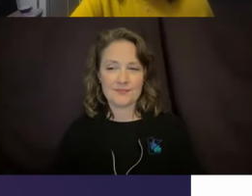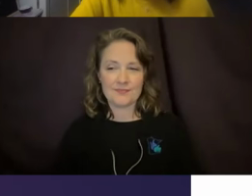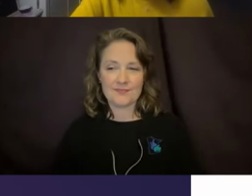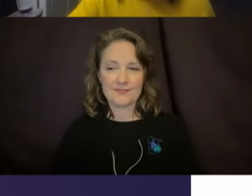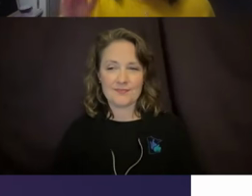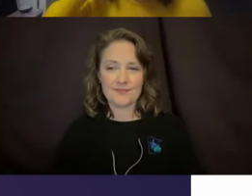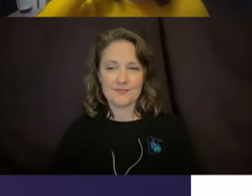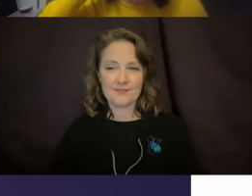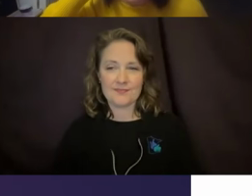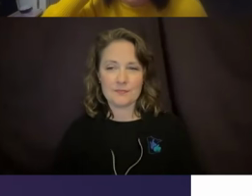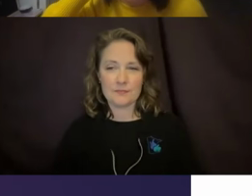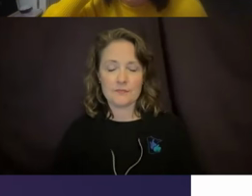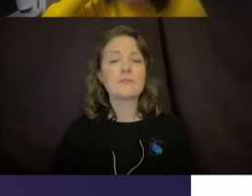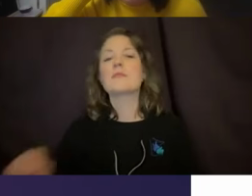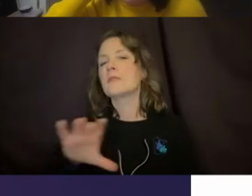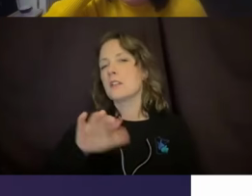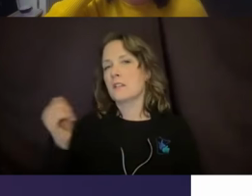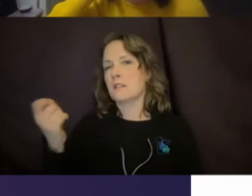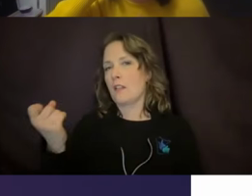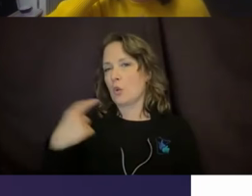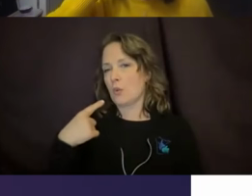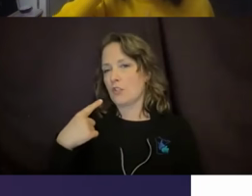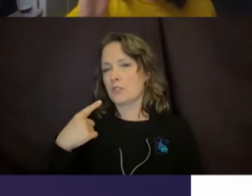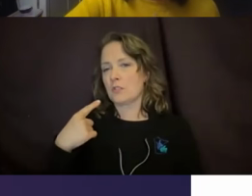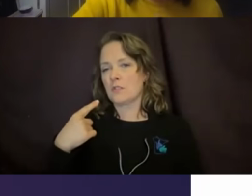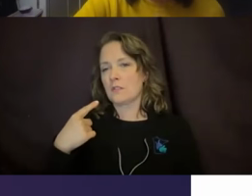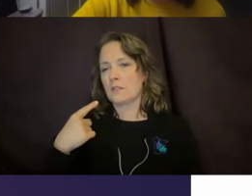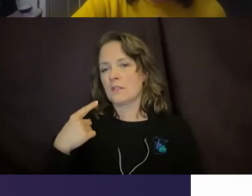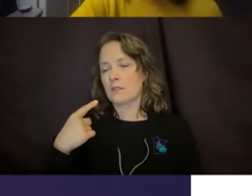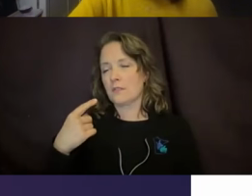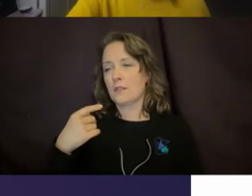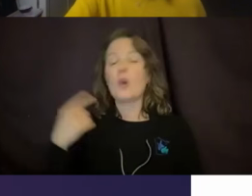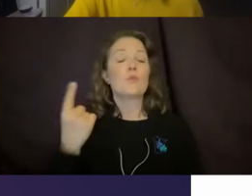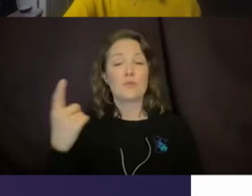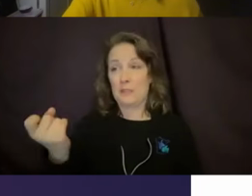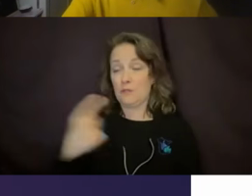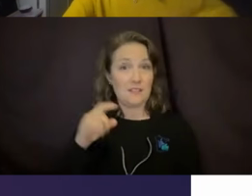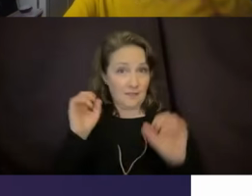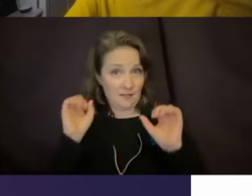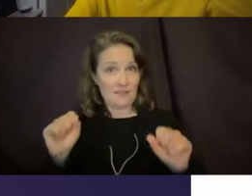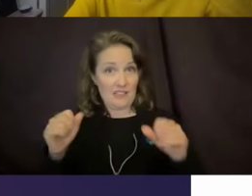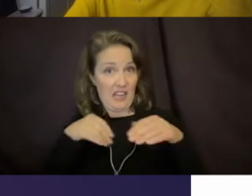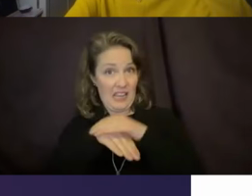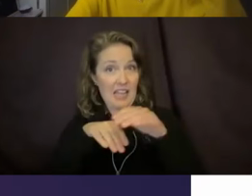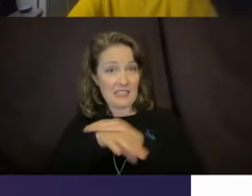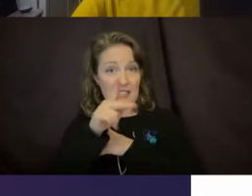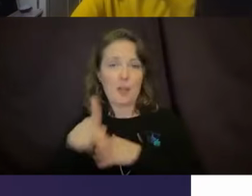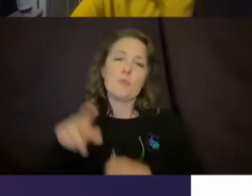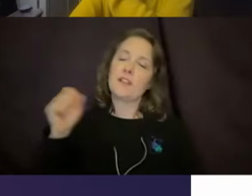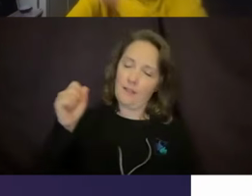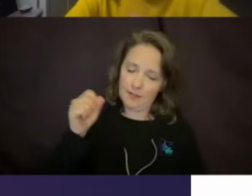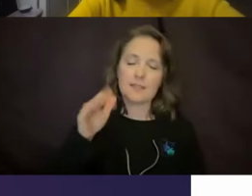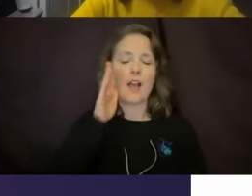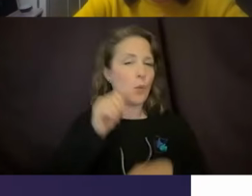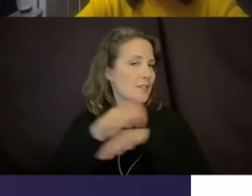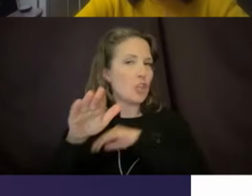And there's another question about, will participants have access to the PowerPoint or recording the training? Yes, all of this will be sent to you. So the